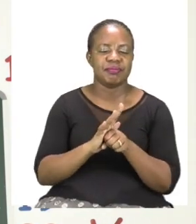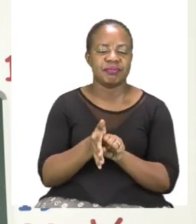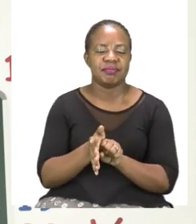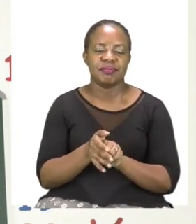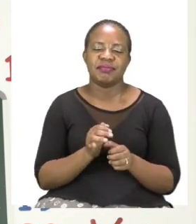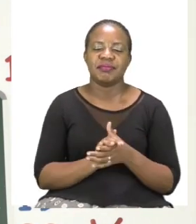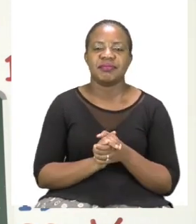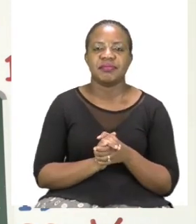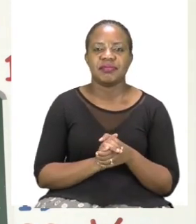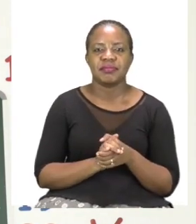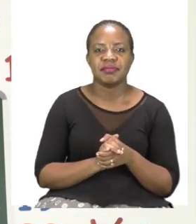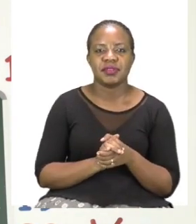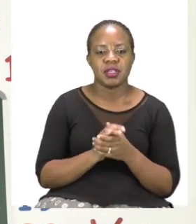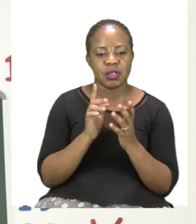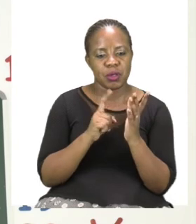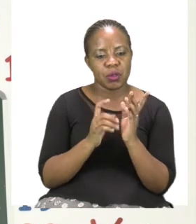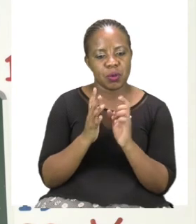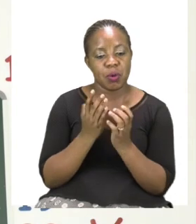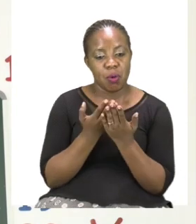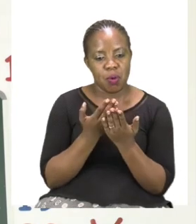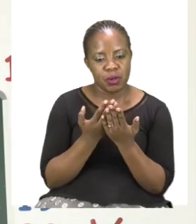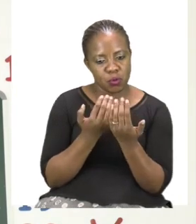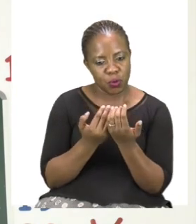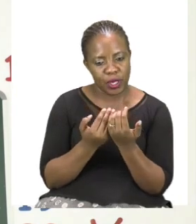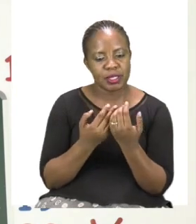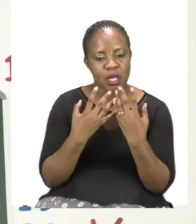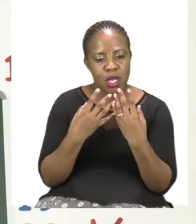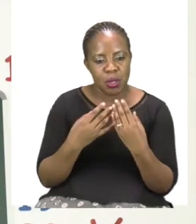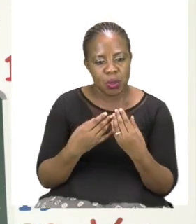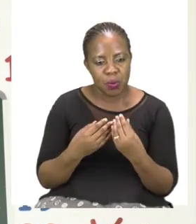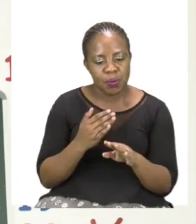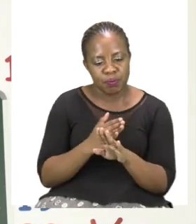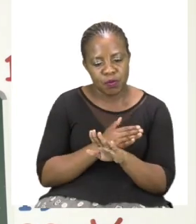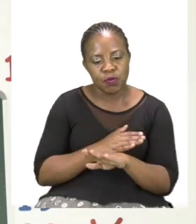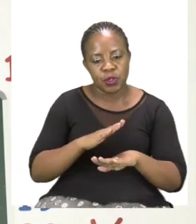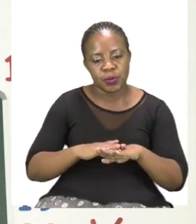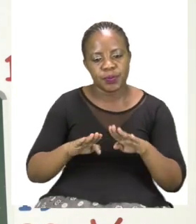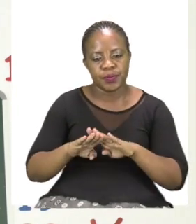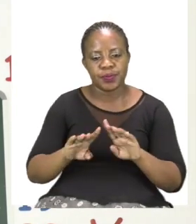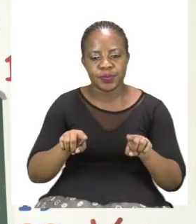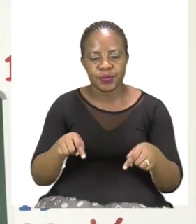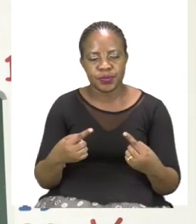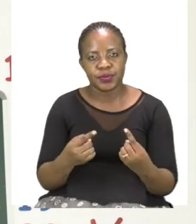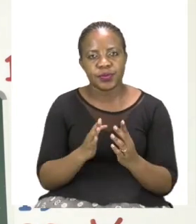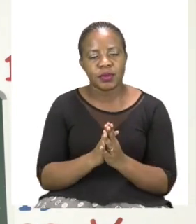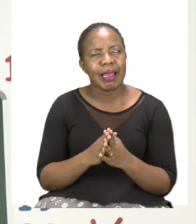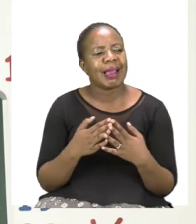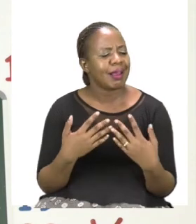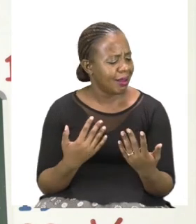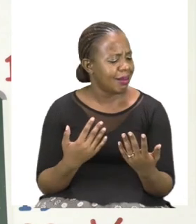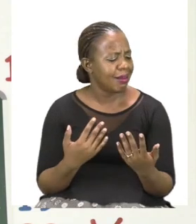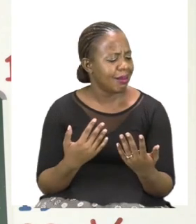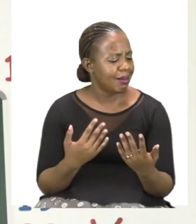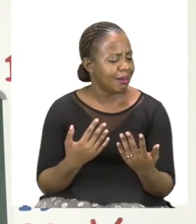well. Make sure your hands are dry before you touch anything else. But I wonder, I want